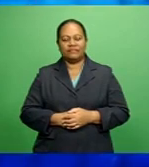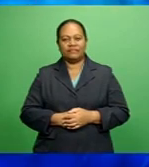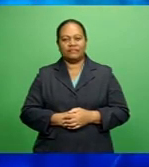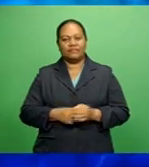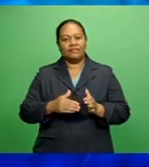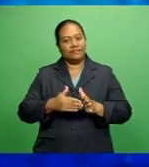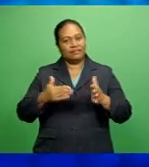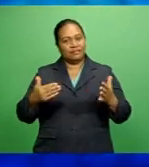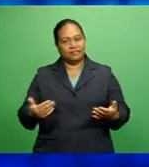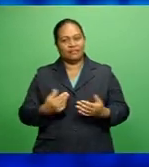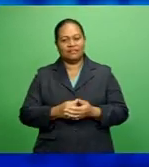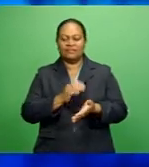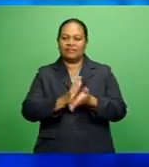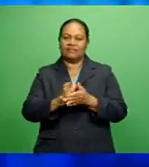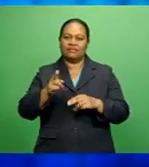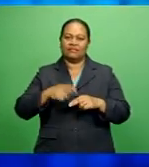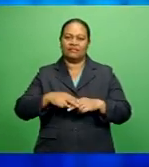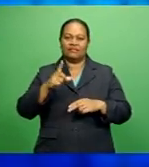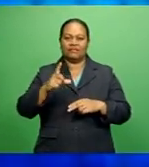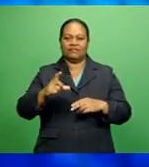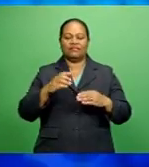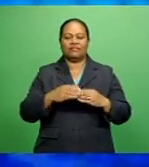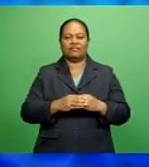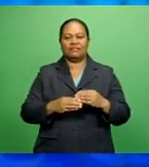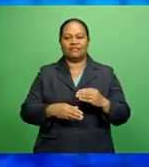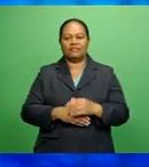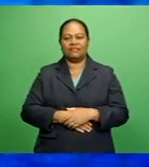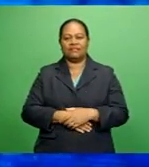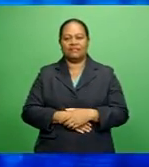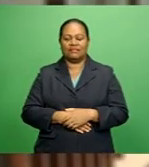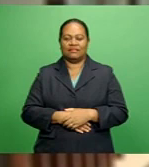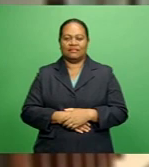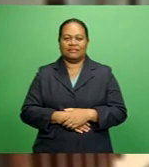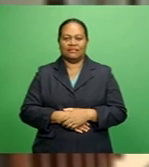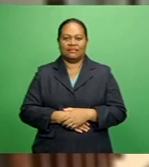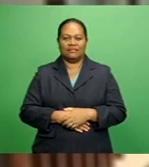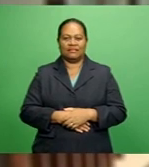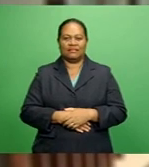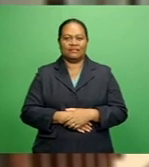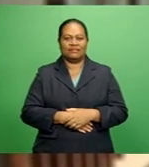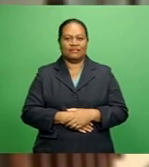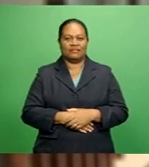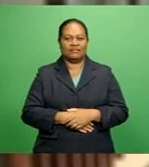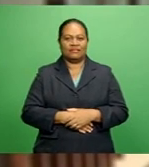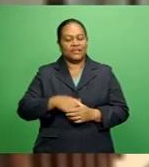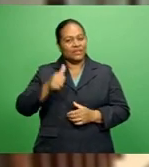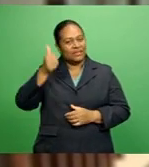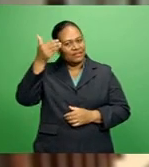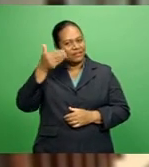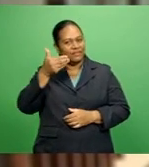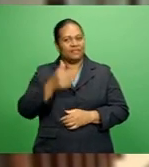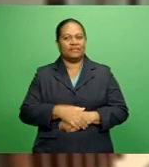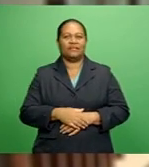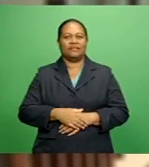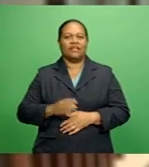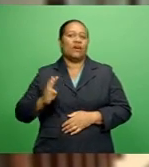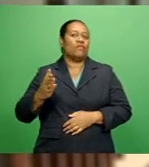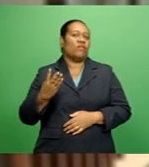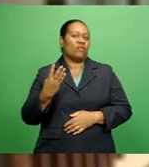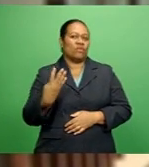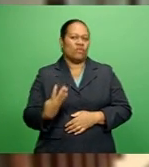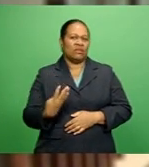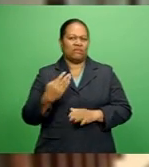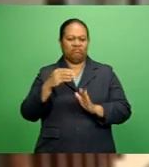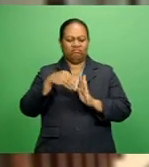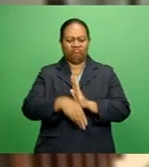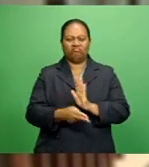We now join Sinifa from HFC Bank with the latest from the money market. Good evening. A fourth quarter decline